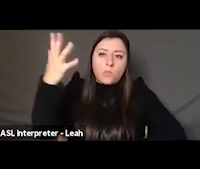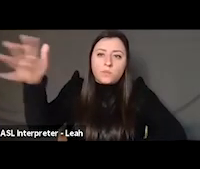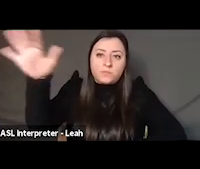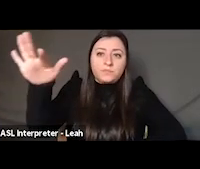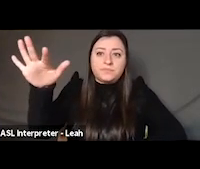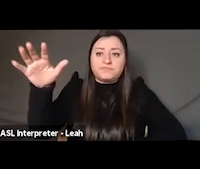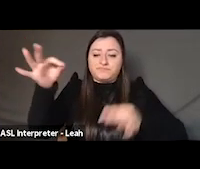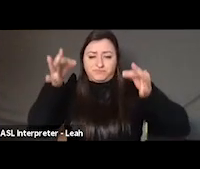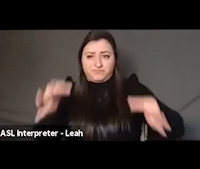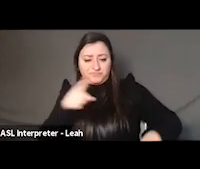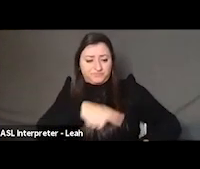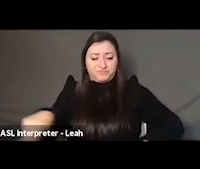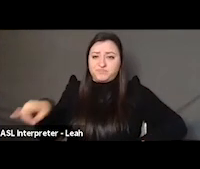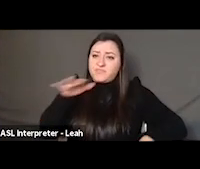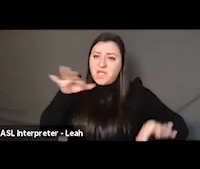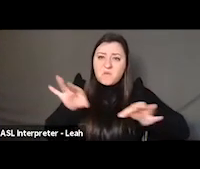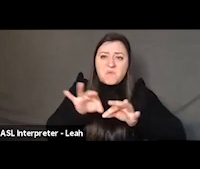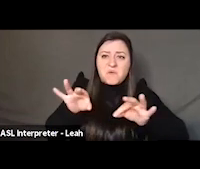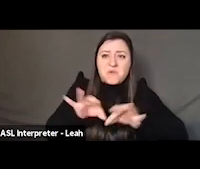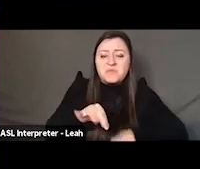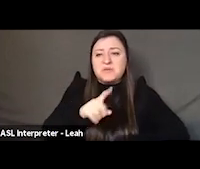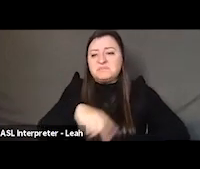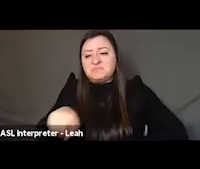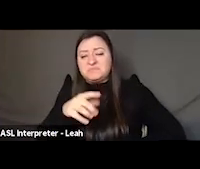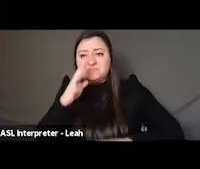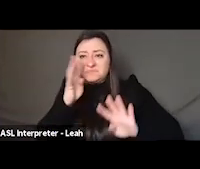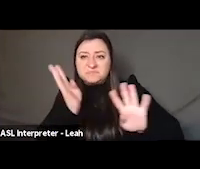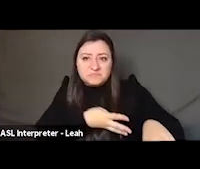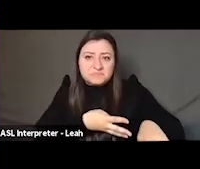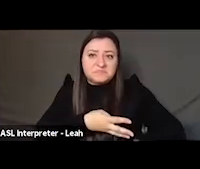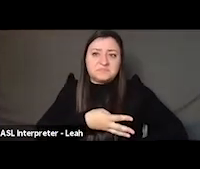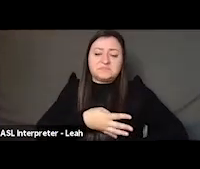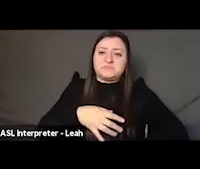lands, as leftover, you know, pieces of land that are just kind of